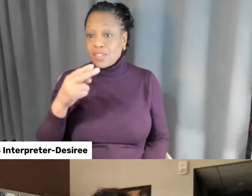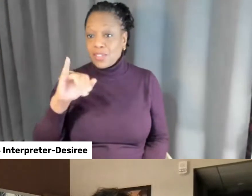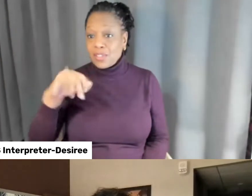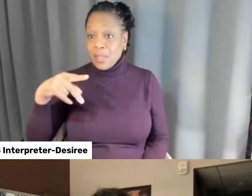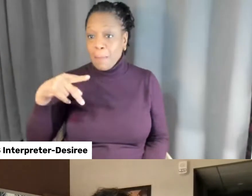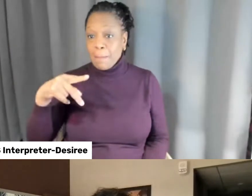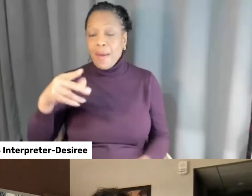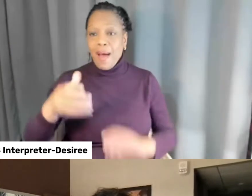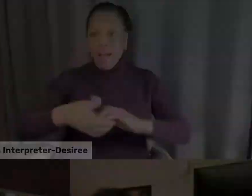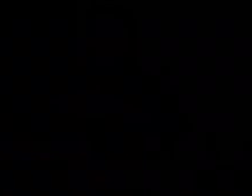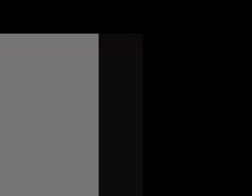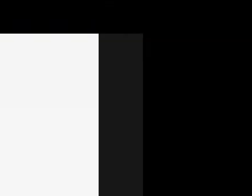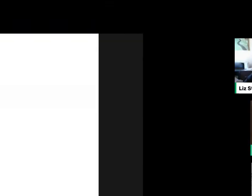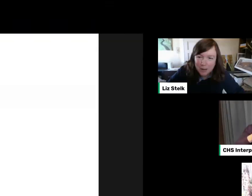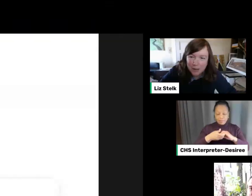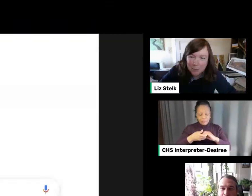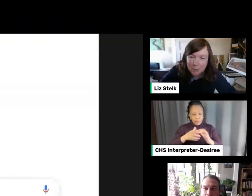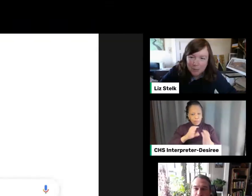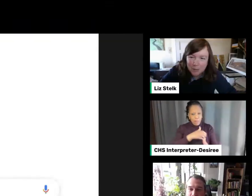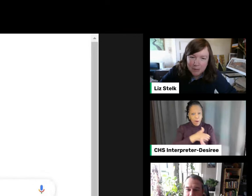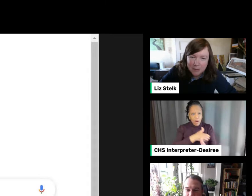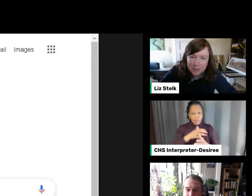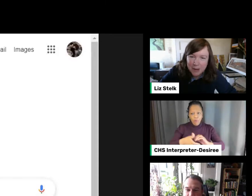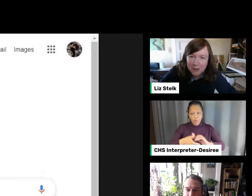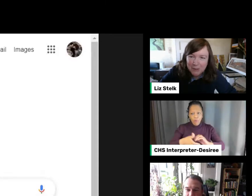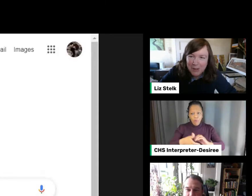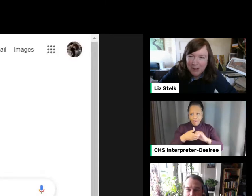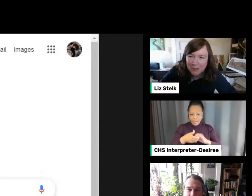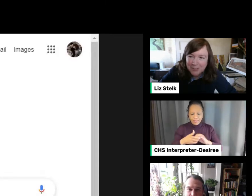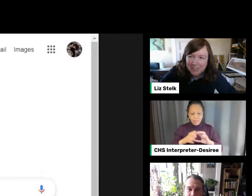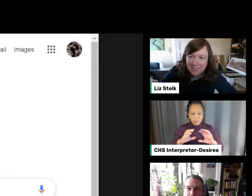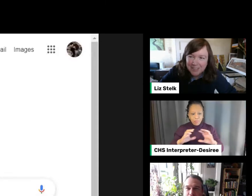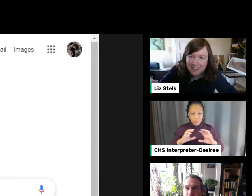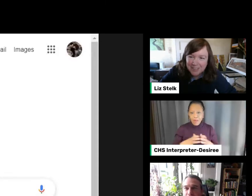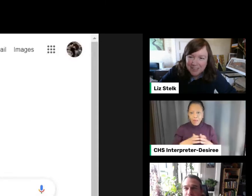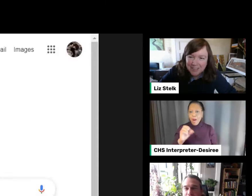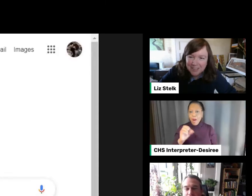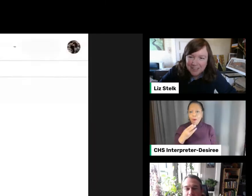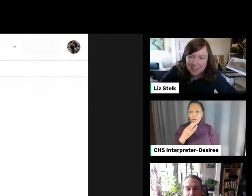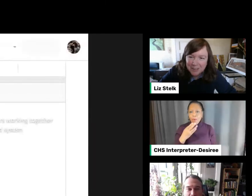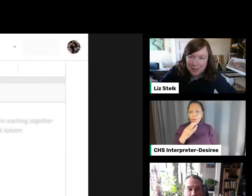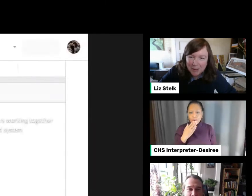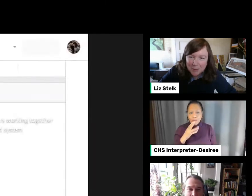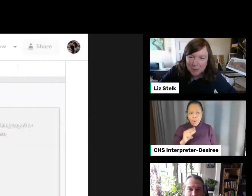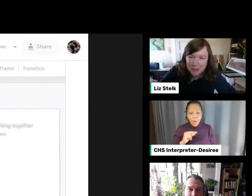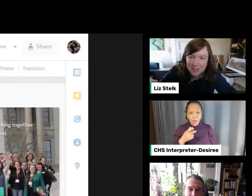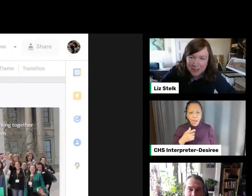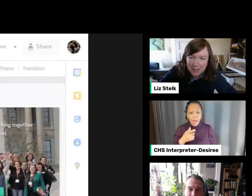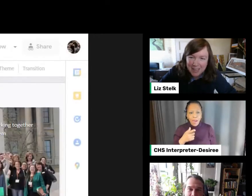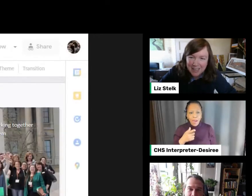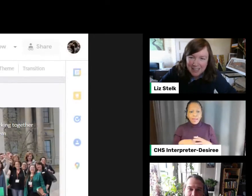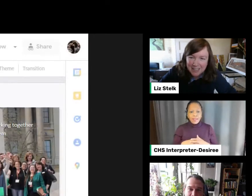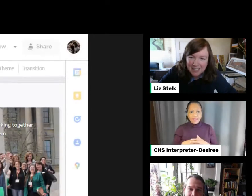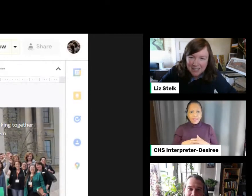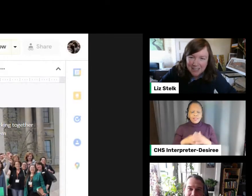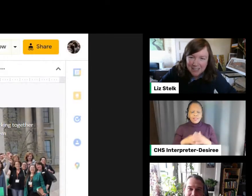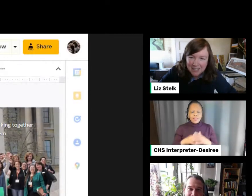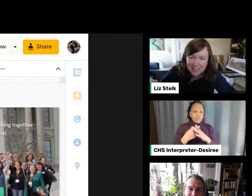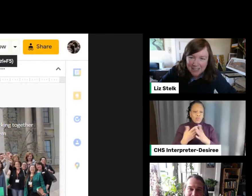and eaters. Oops. Oh no. Here we go. Let's start